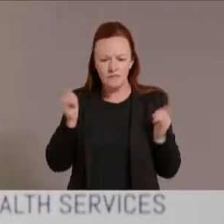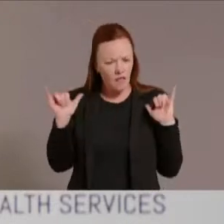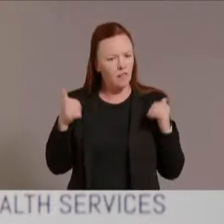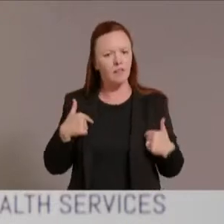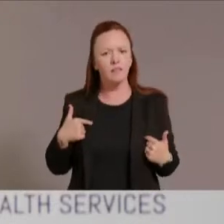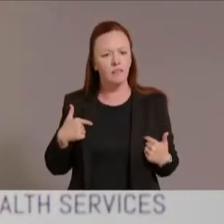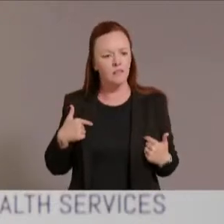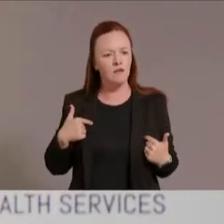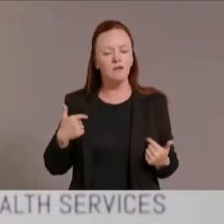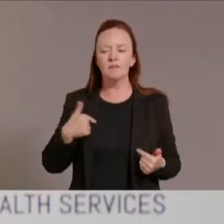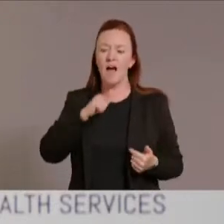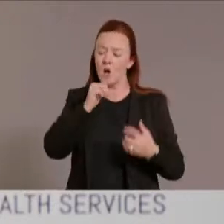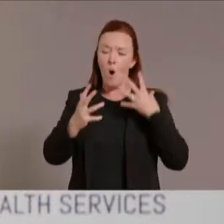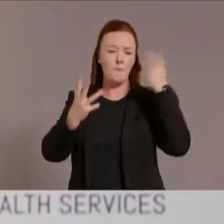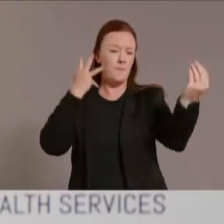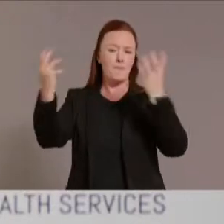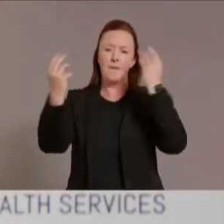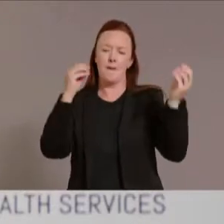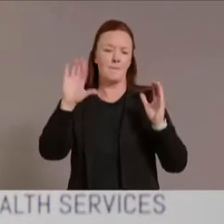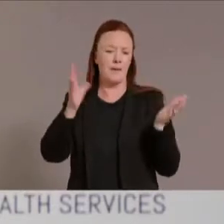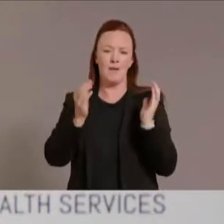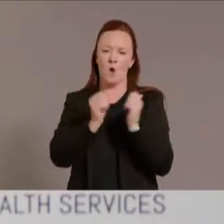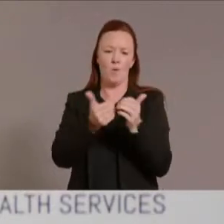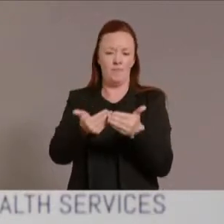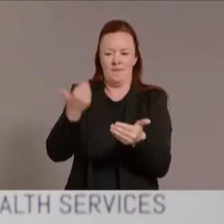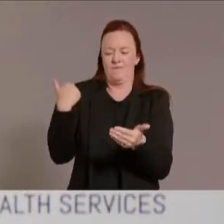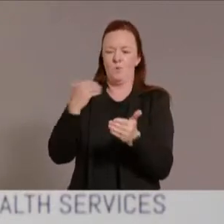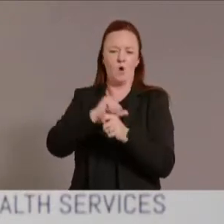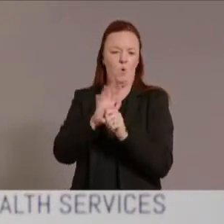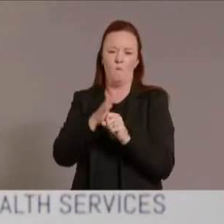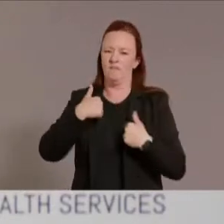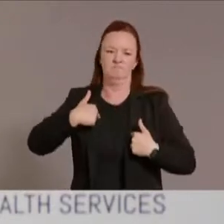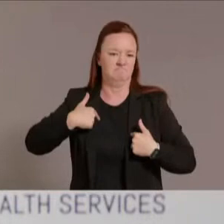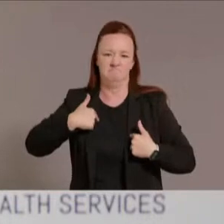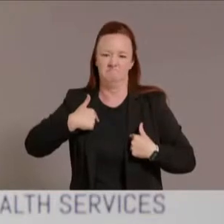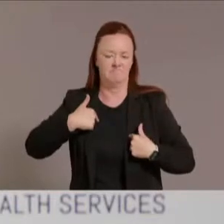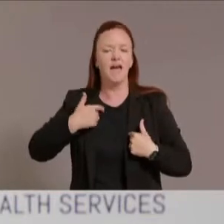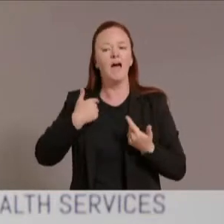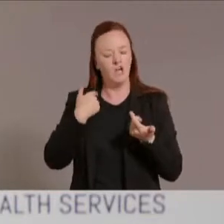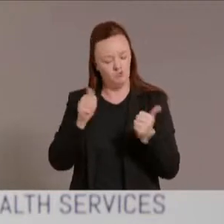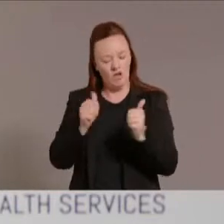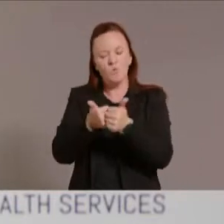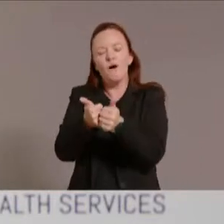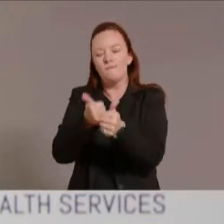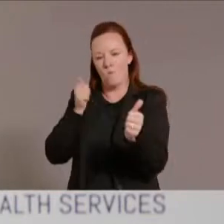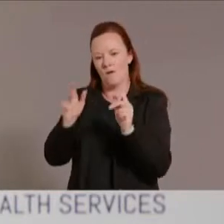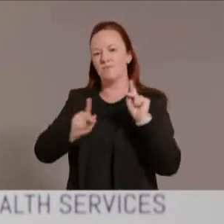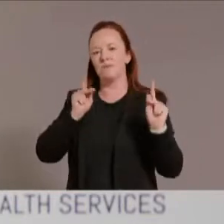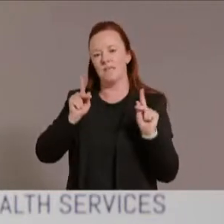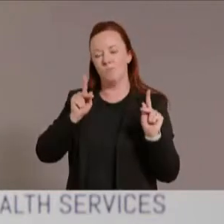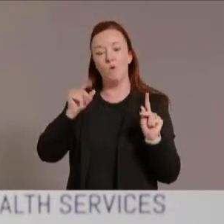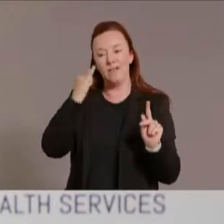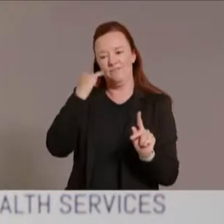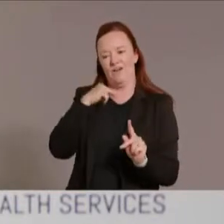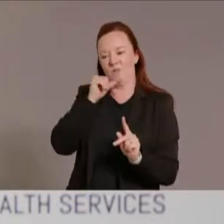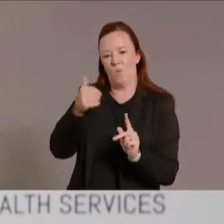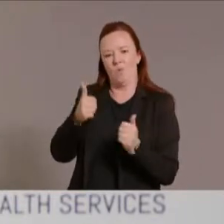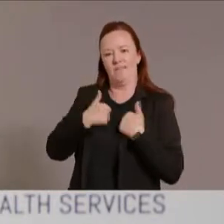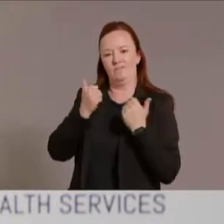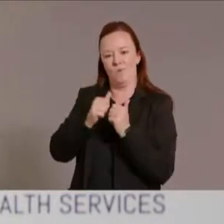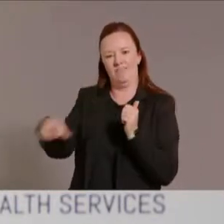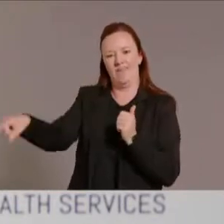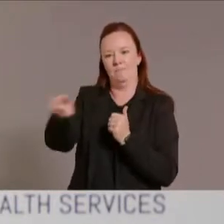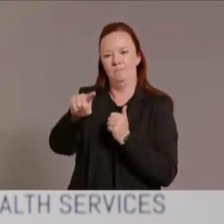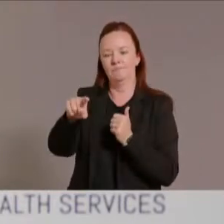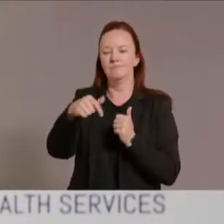go out as much as I probably used to. I do try to stay away from people more, that I don't live with, but as